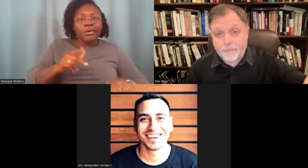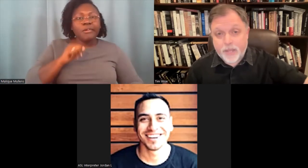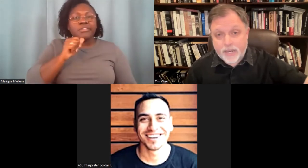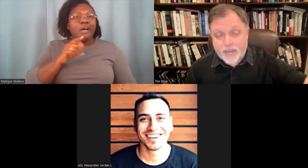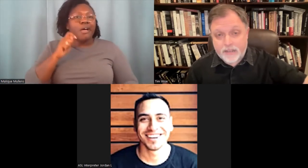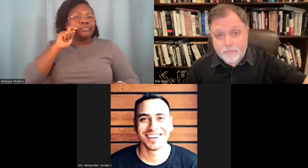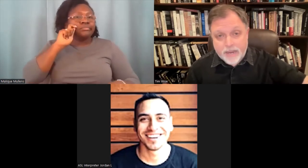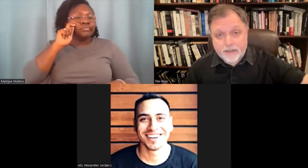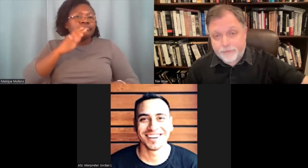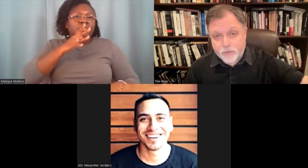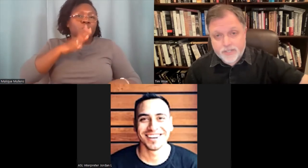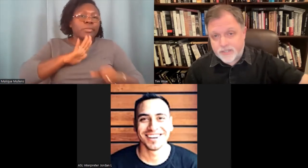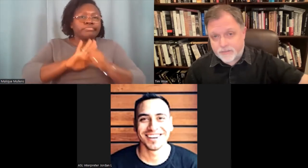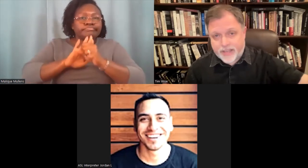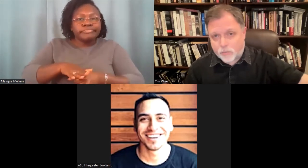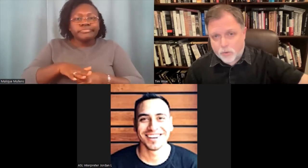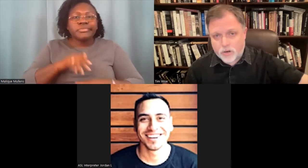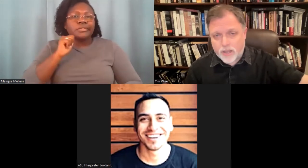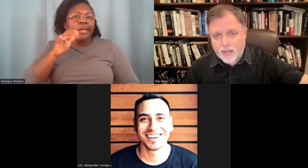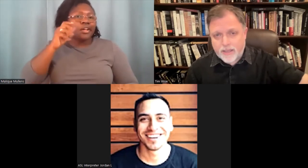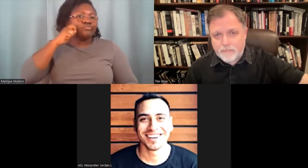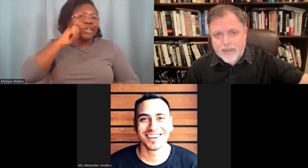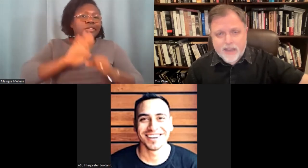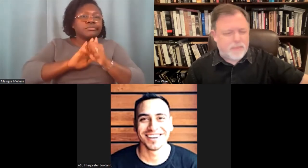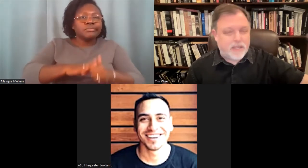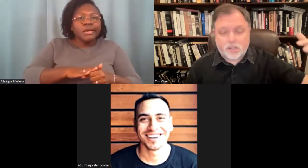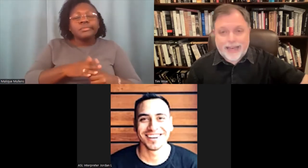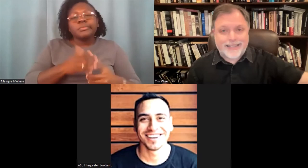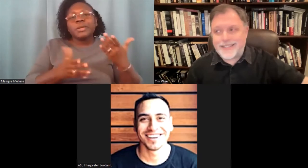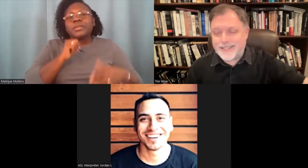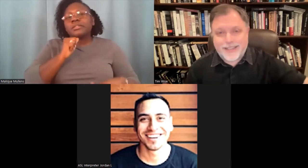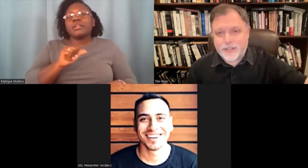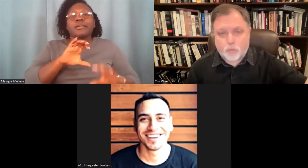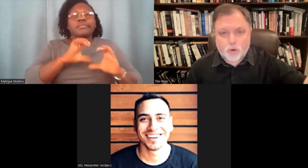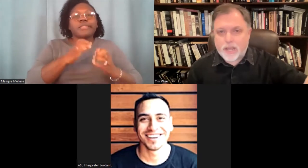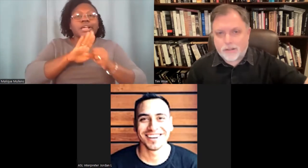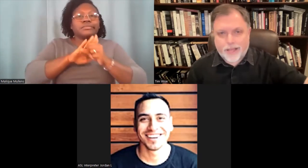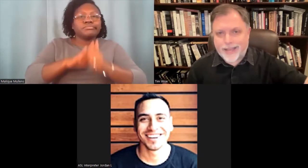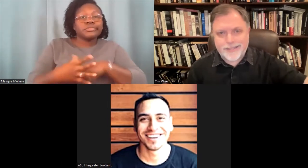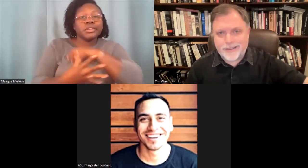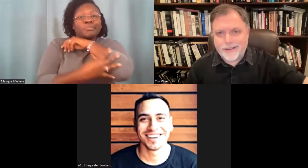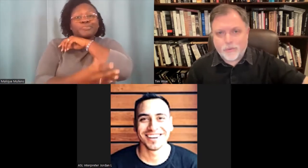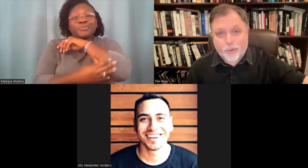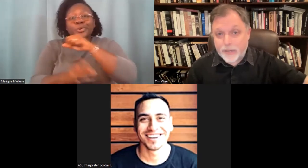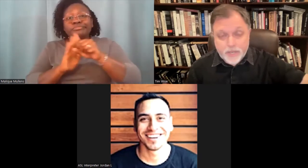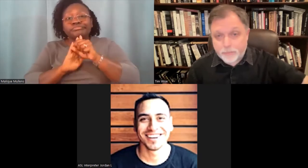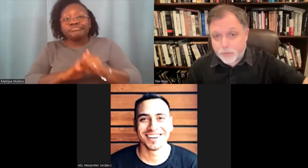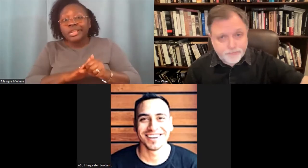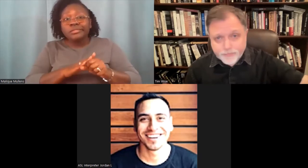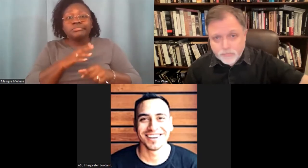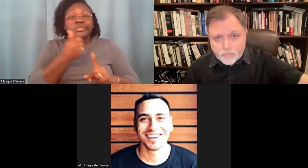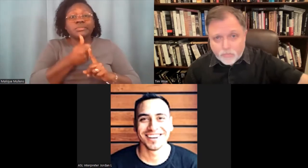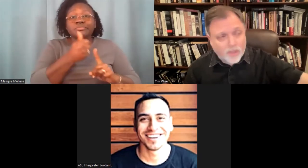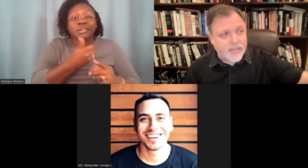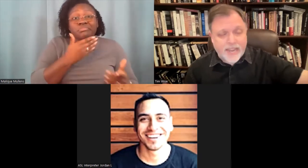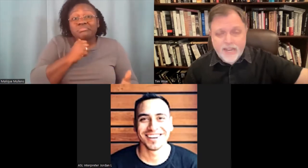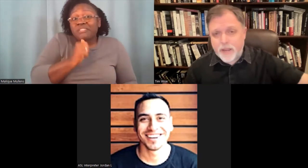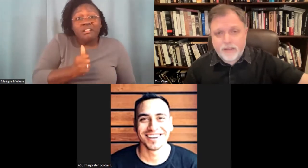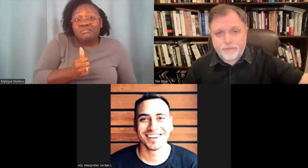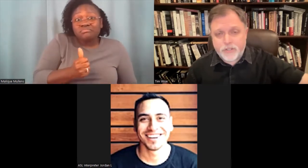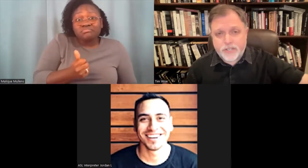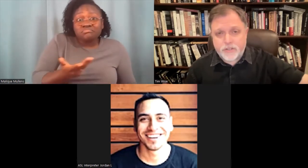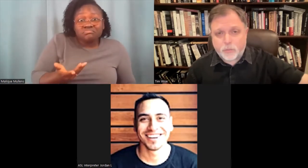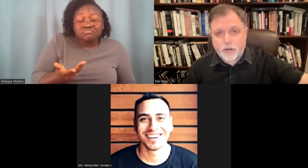sexist in any meaningful sense of that word. He may not be classist against working class white people in